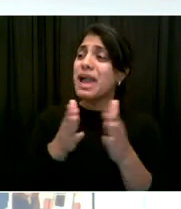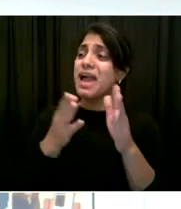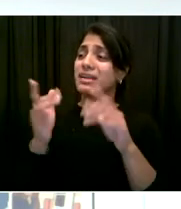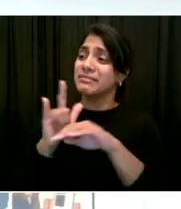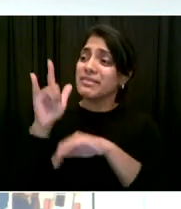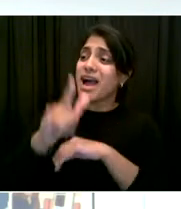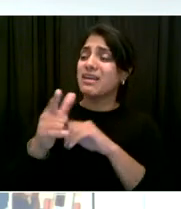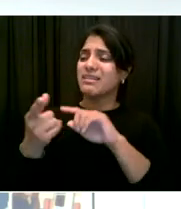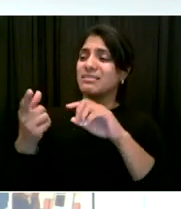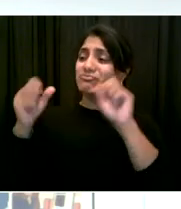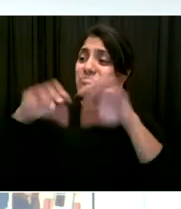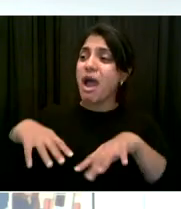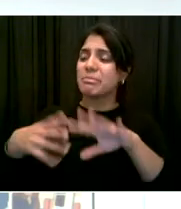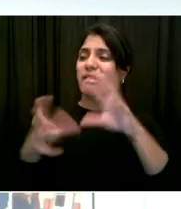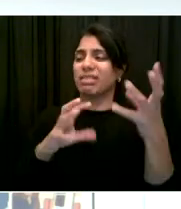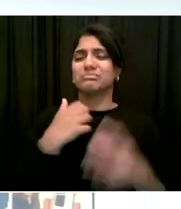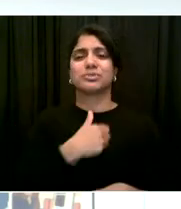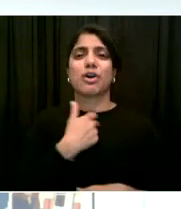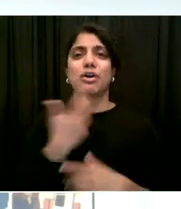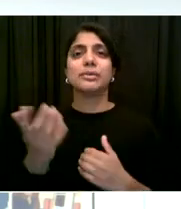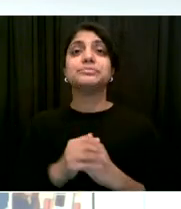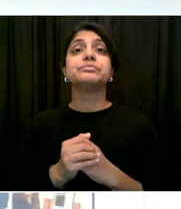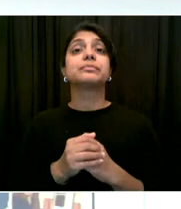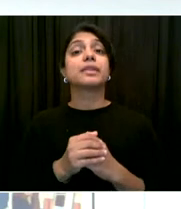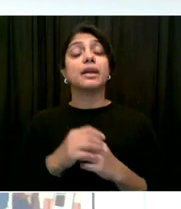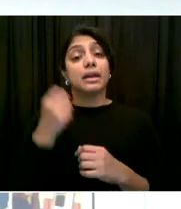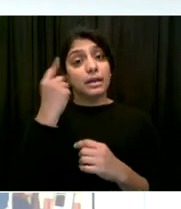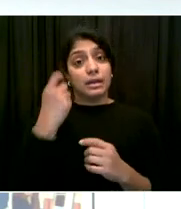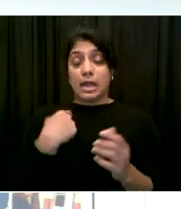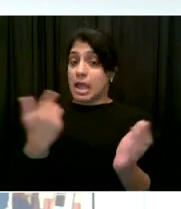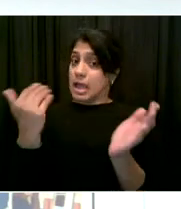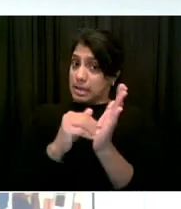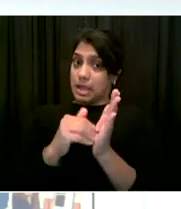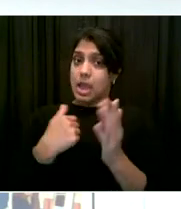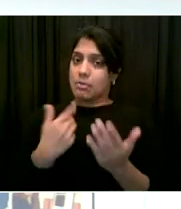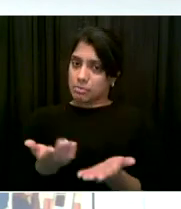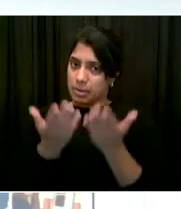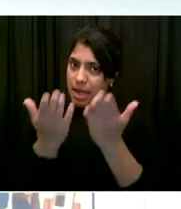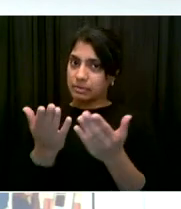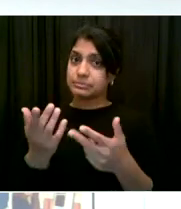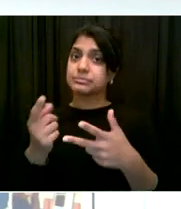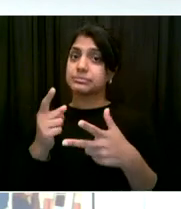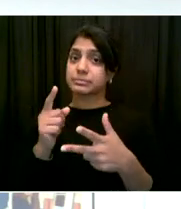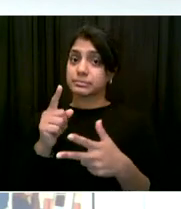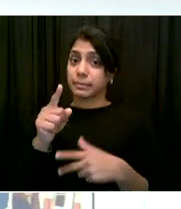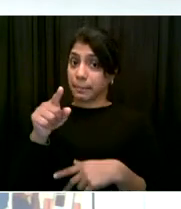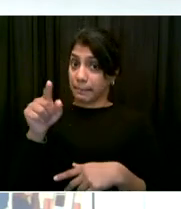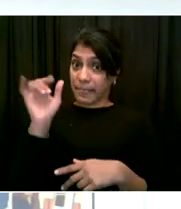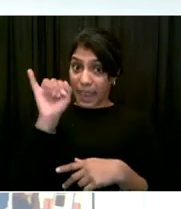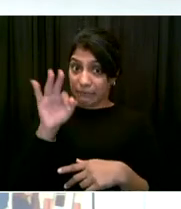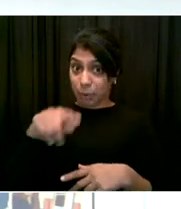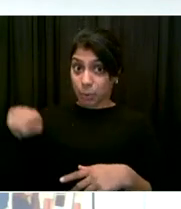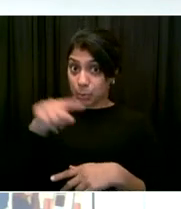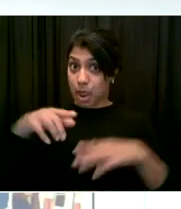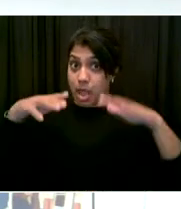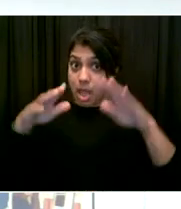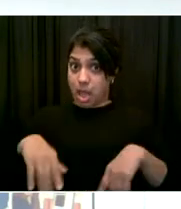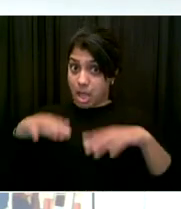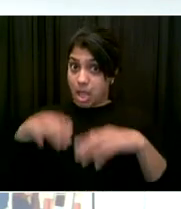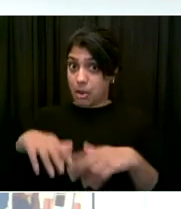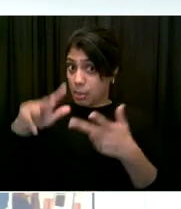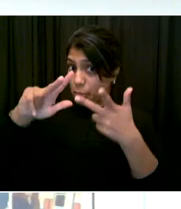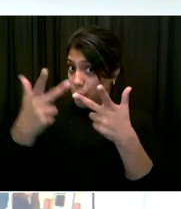I have a very clear and strong recommendation. If you are unvaccinated, you should not travel. That's